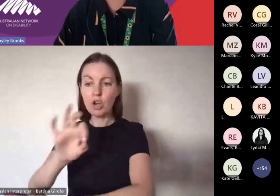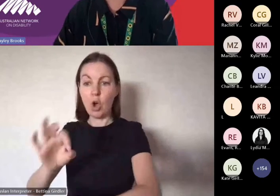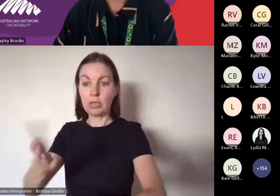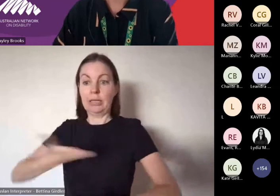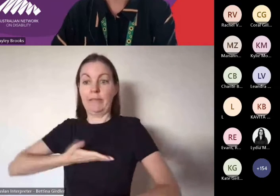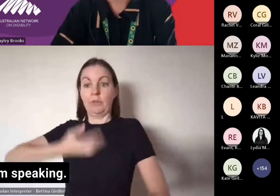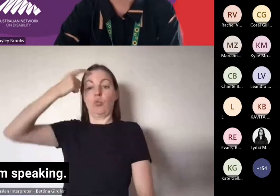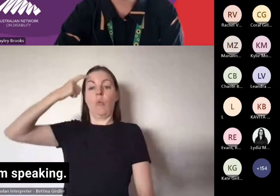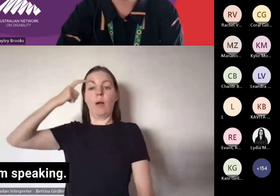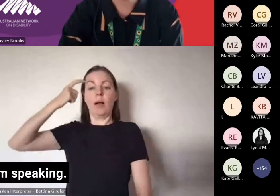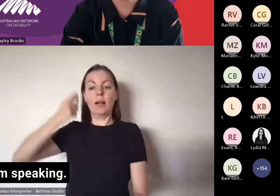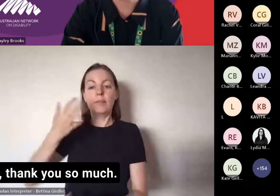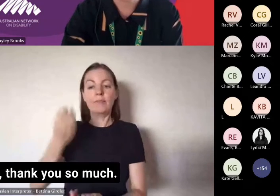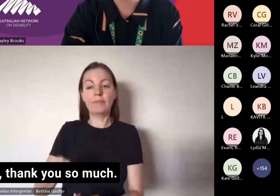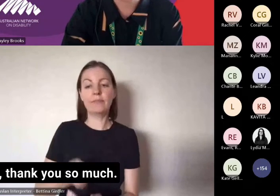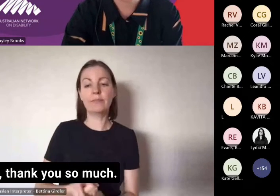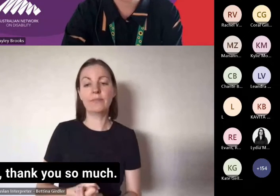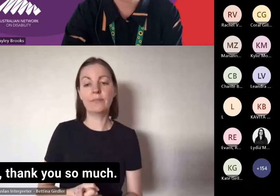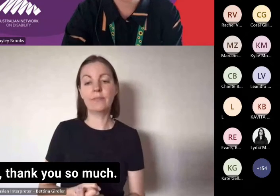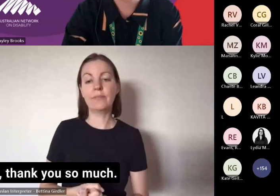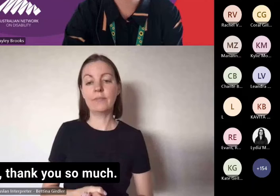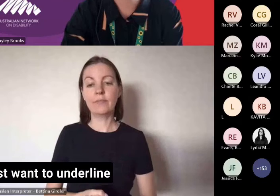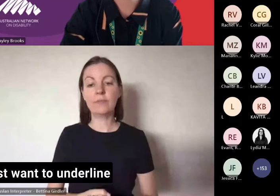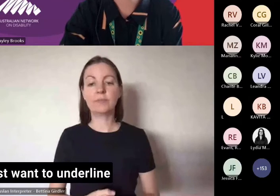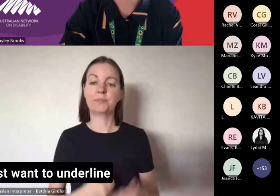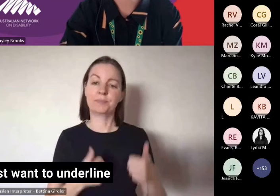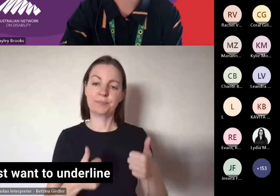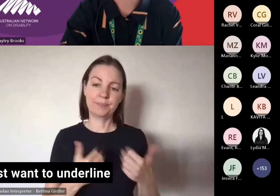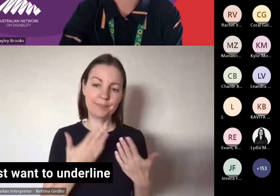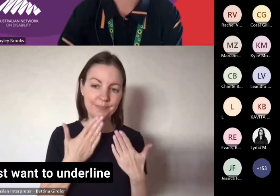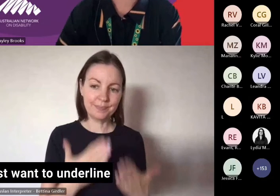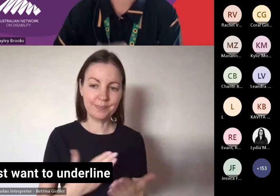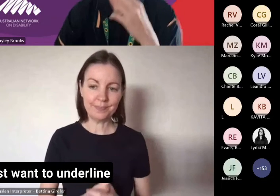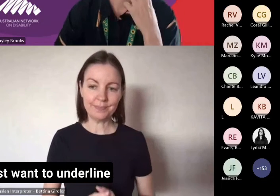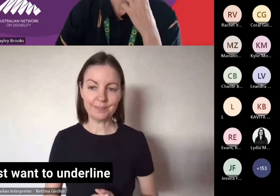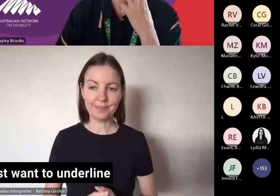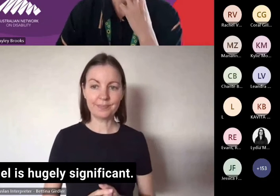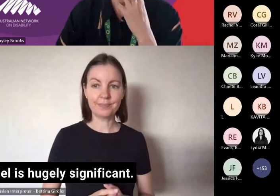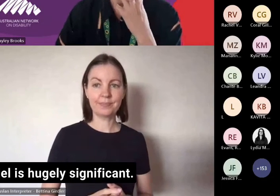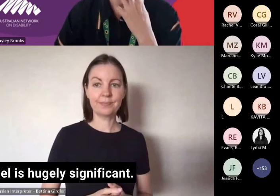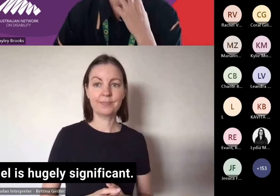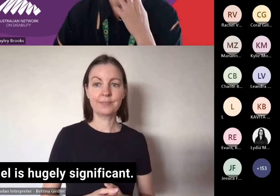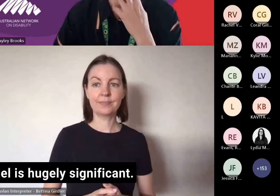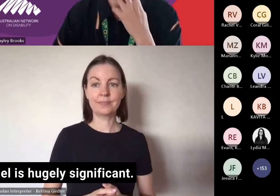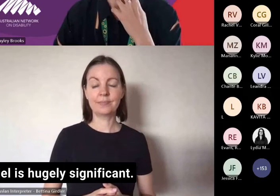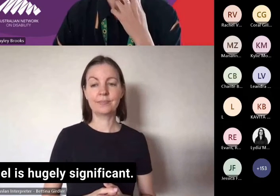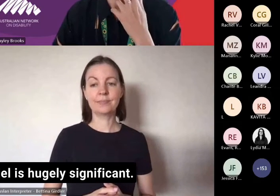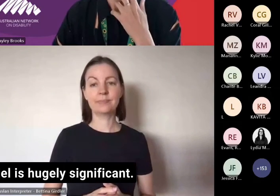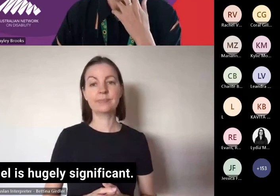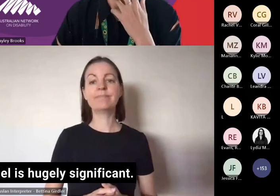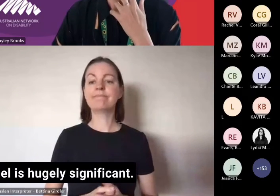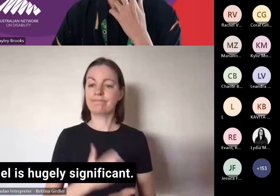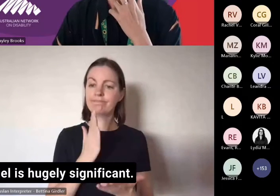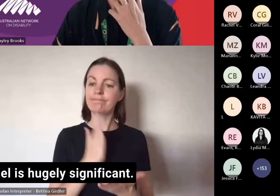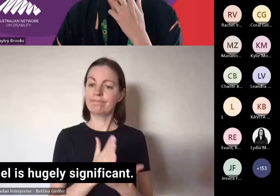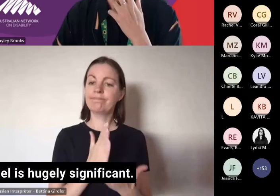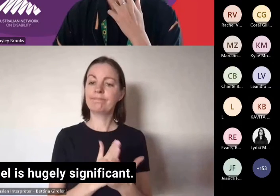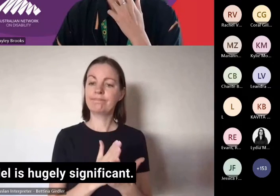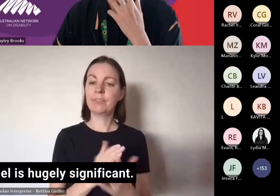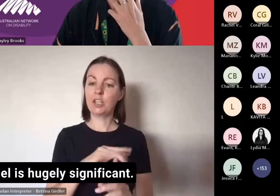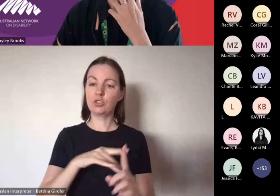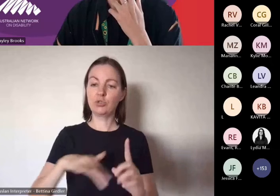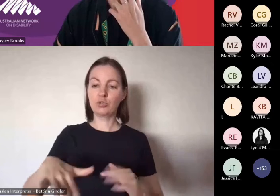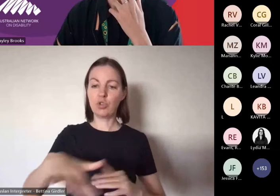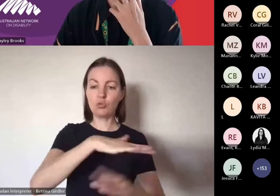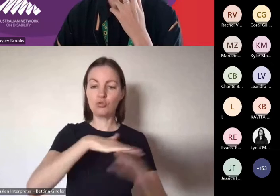process. Tom speaking. Yeah, Hayley, thank you so much. I think I just want to underline here the social model is hugely